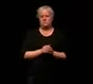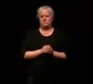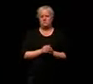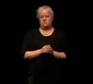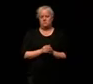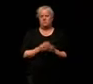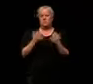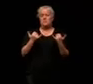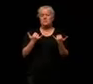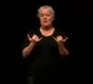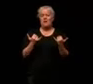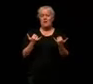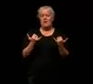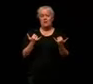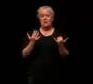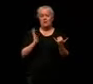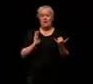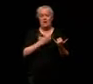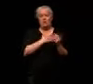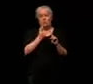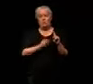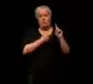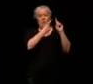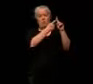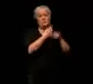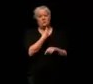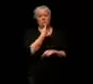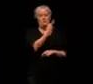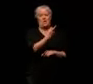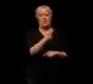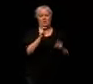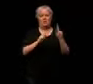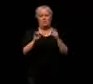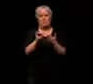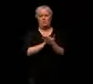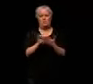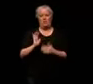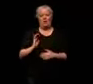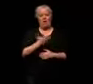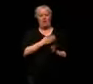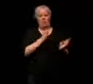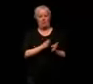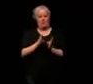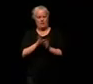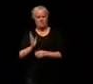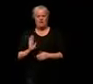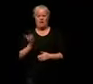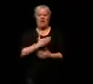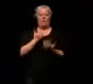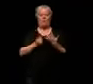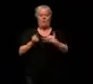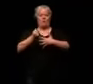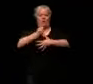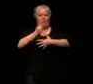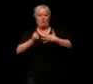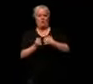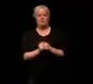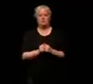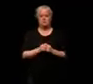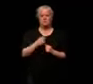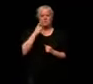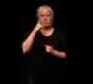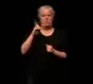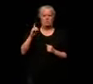we must make it our goal to tell New Yorkers what plans and priorities the Democrats on their ballots